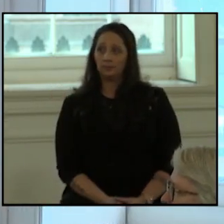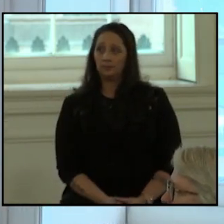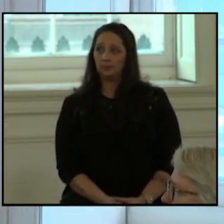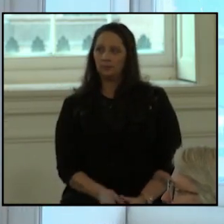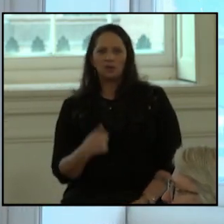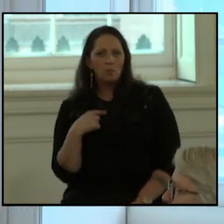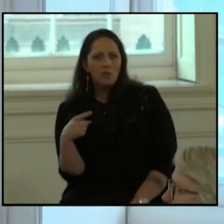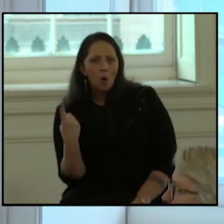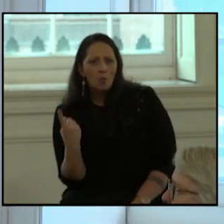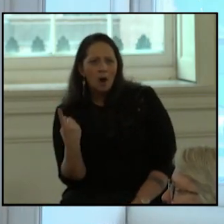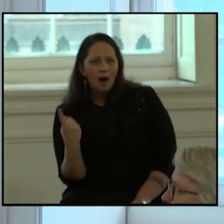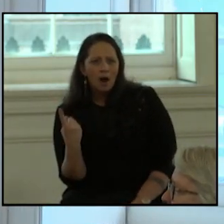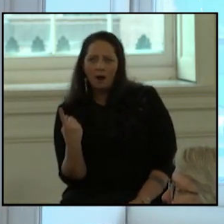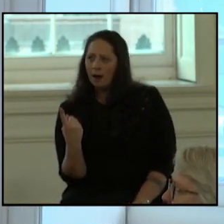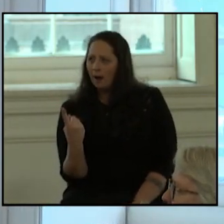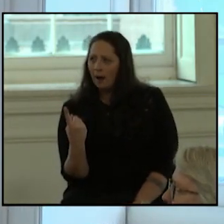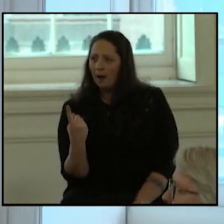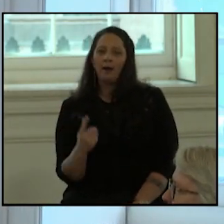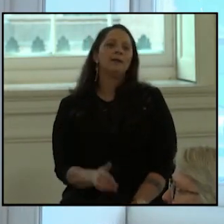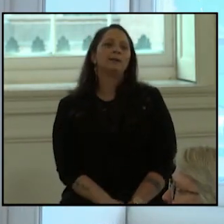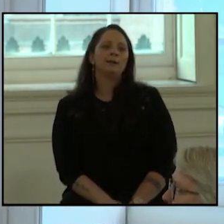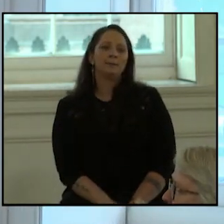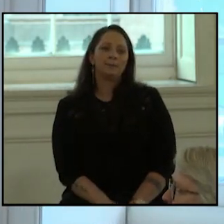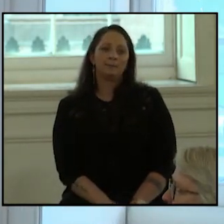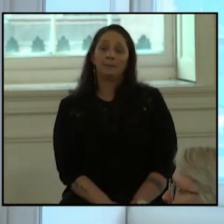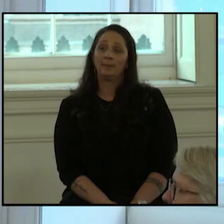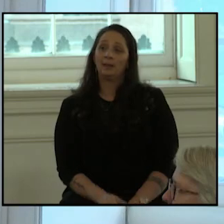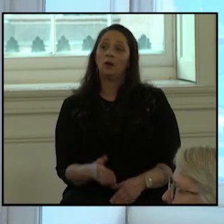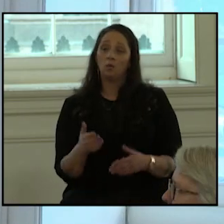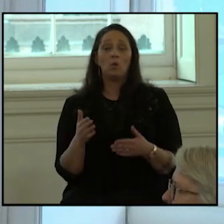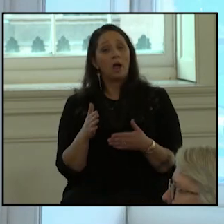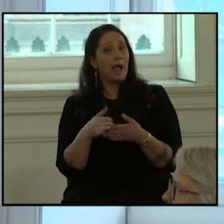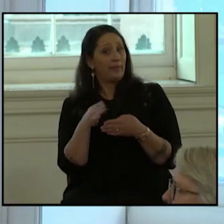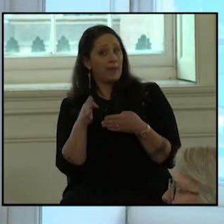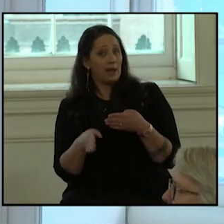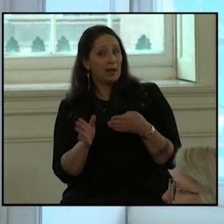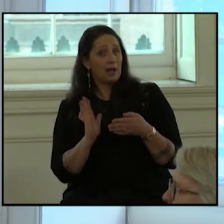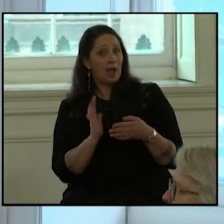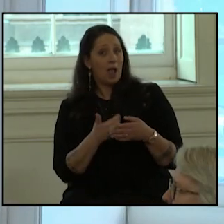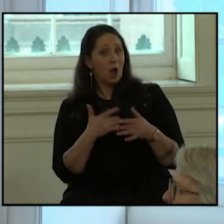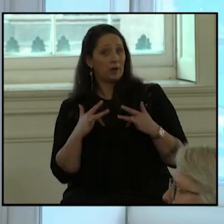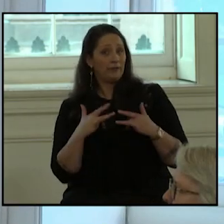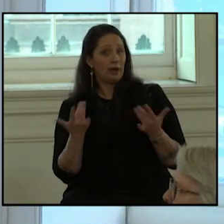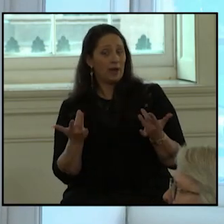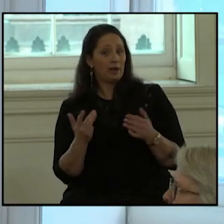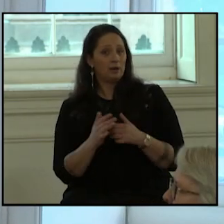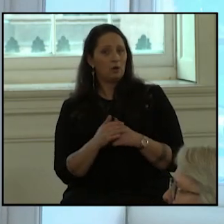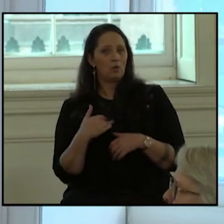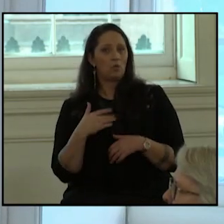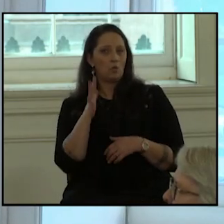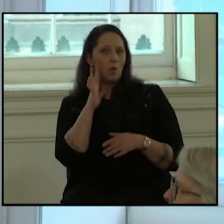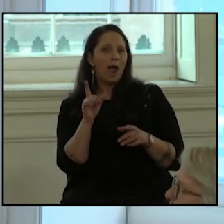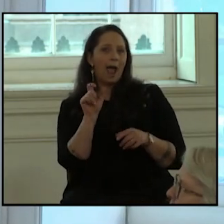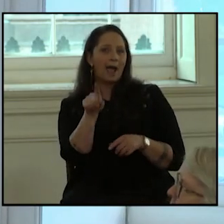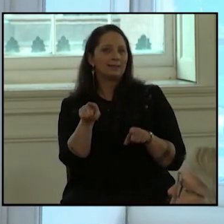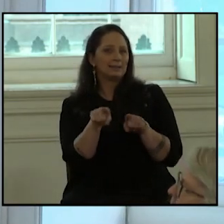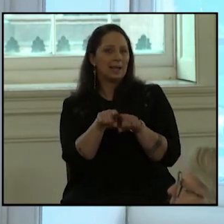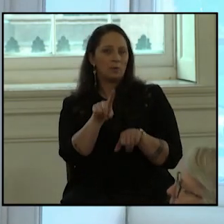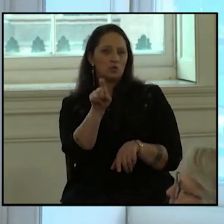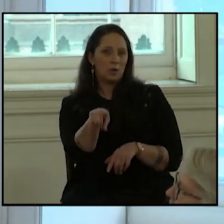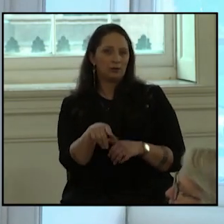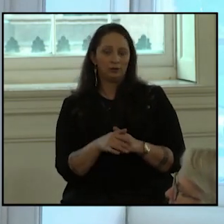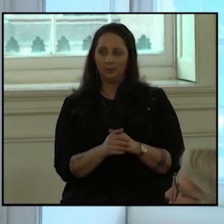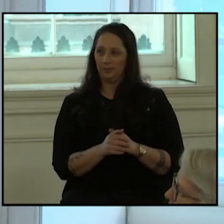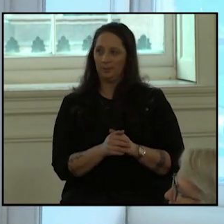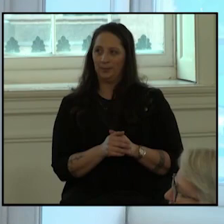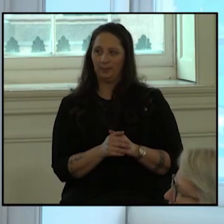Am I the only one? Well, at the end of our event, we'll ask the same question.